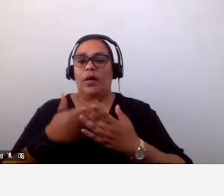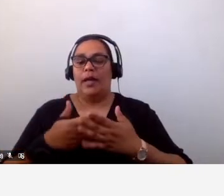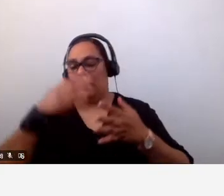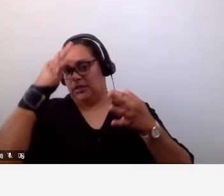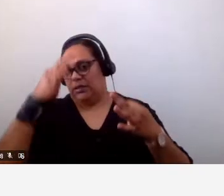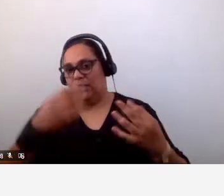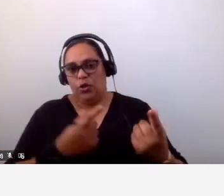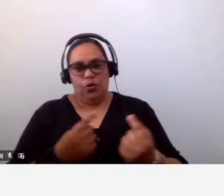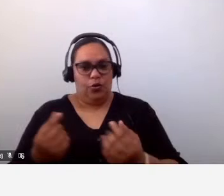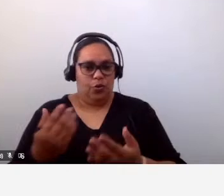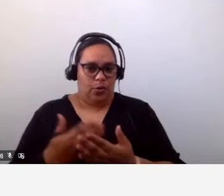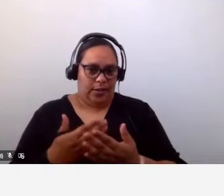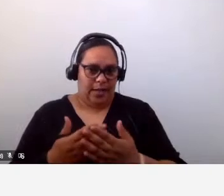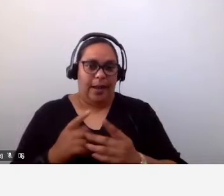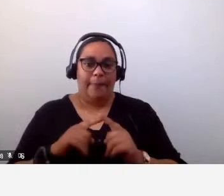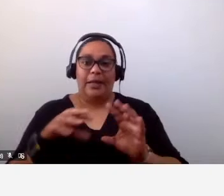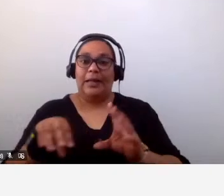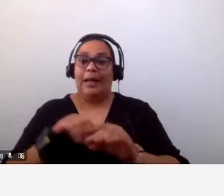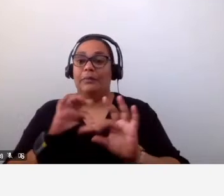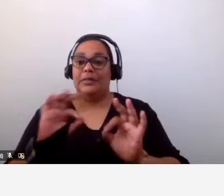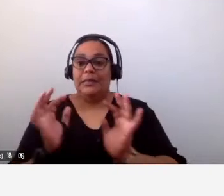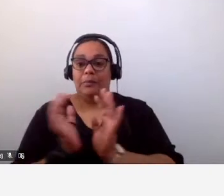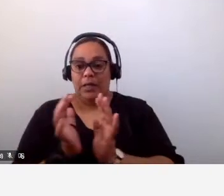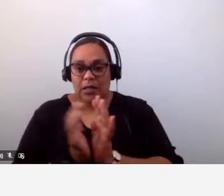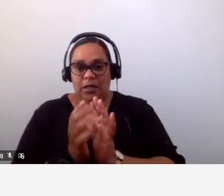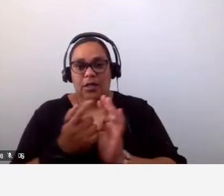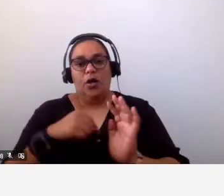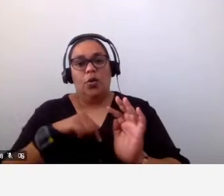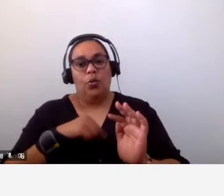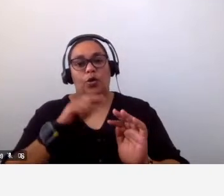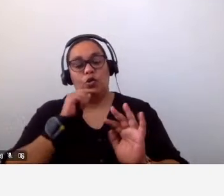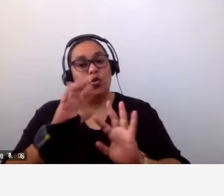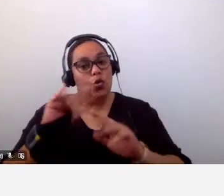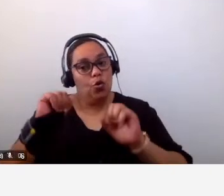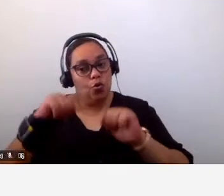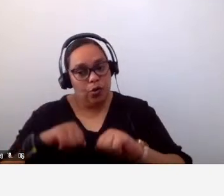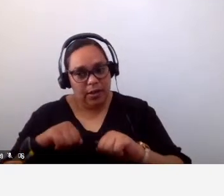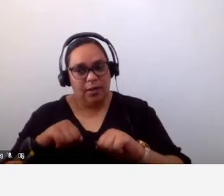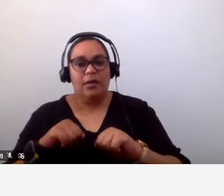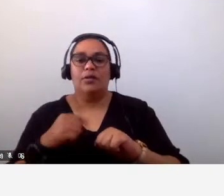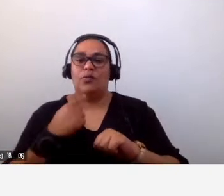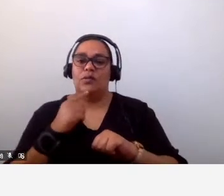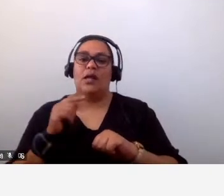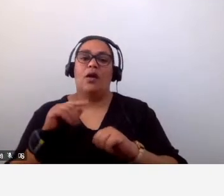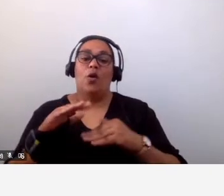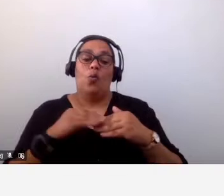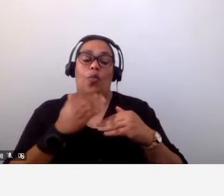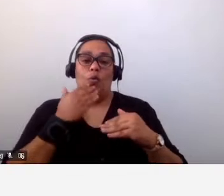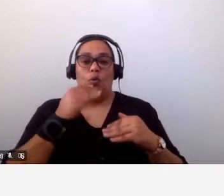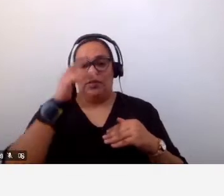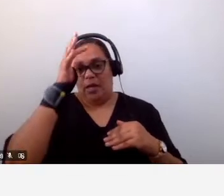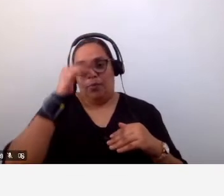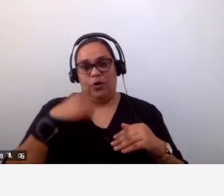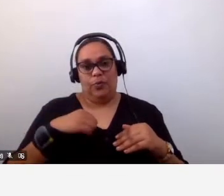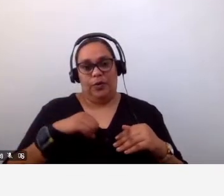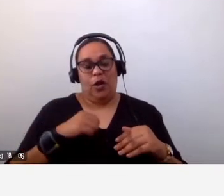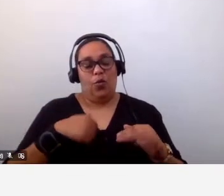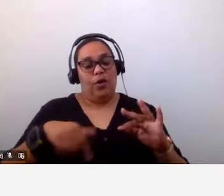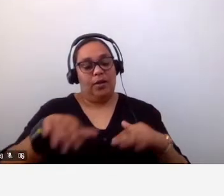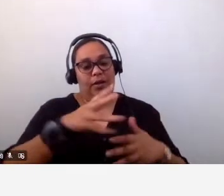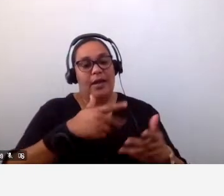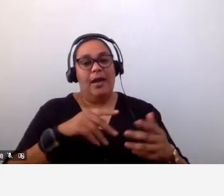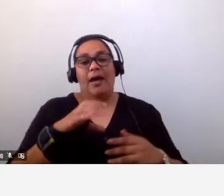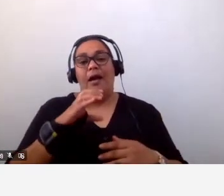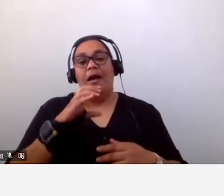decisions. In that meeting, we have actually agreed that with the Stellenbosch municipality that